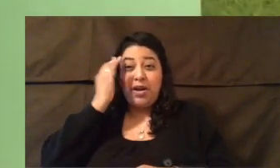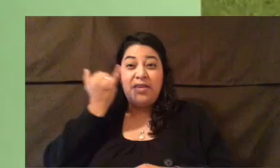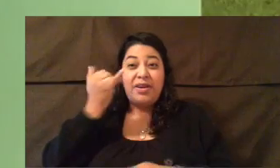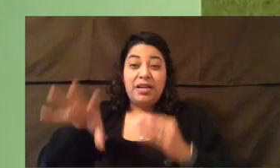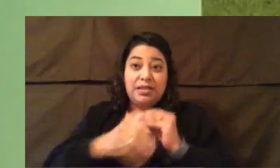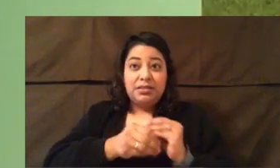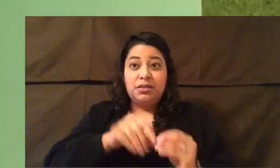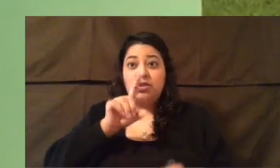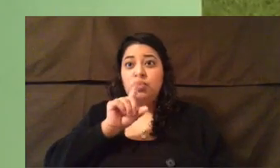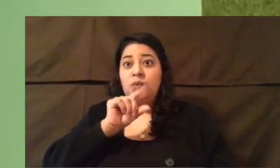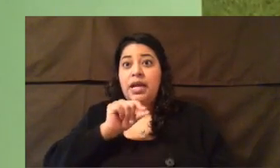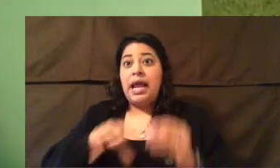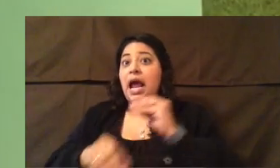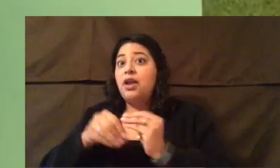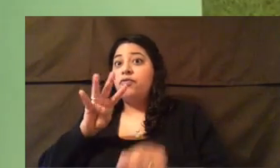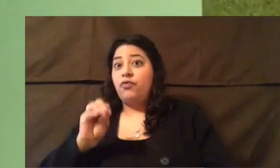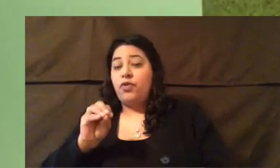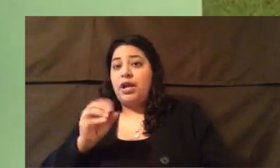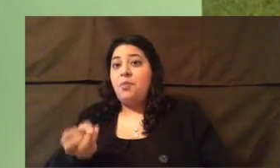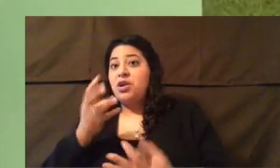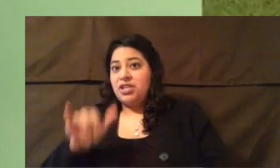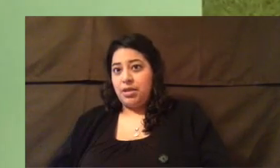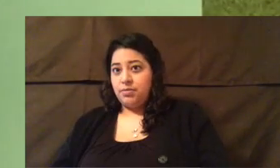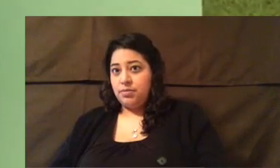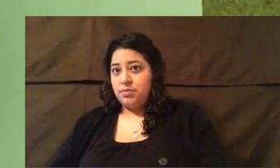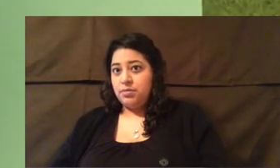Okay, because I know if I do 20 plus 40,